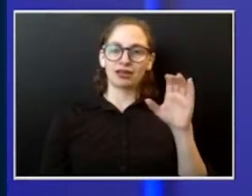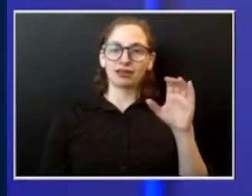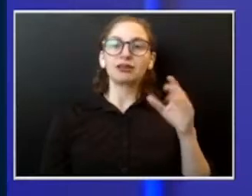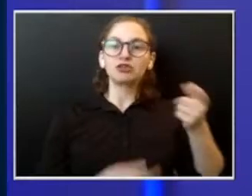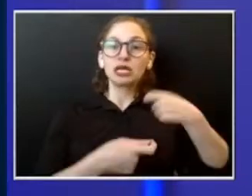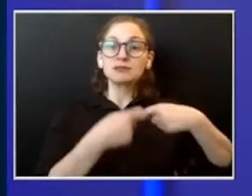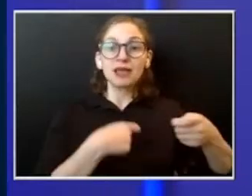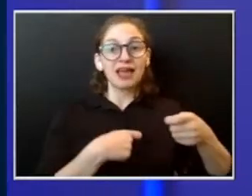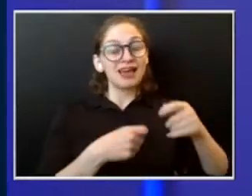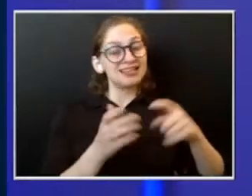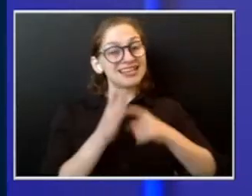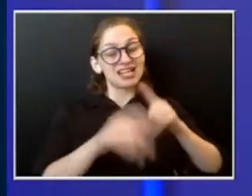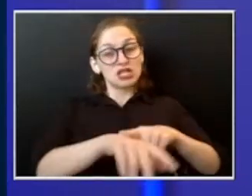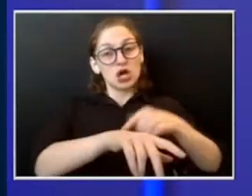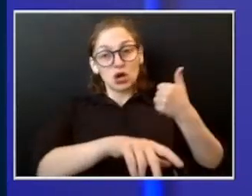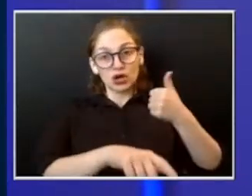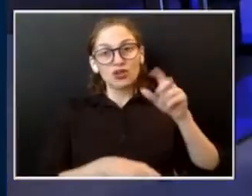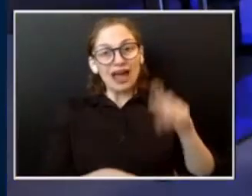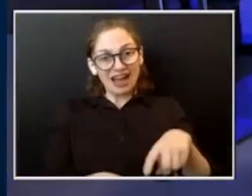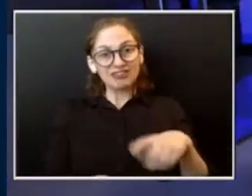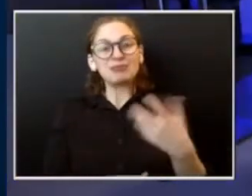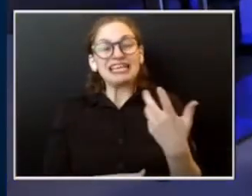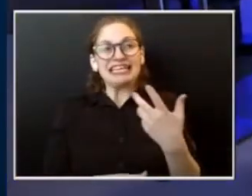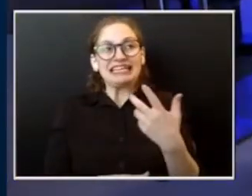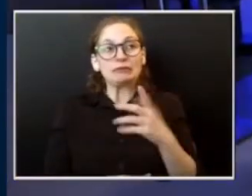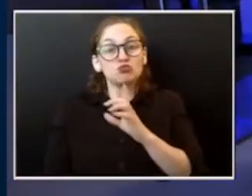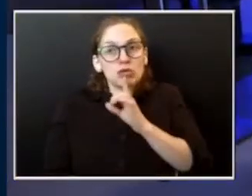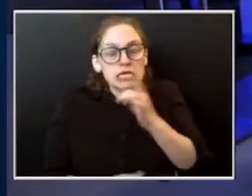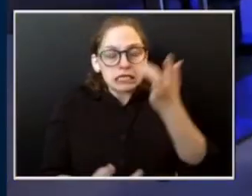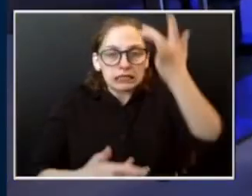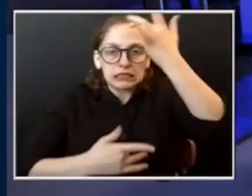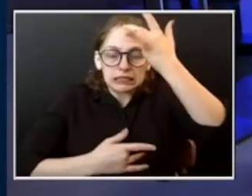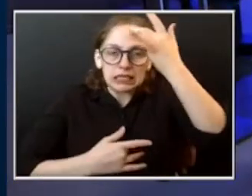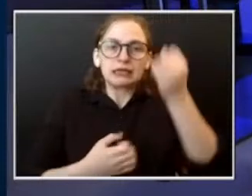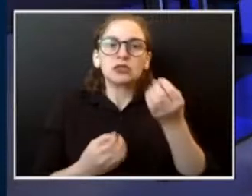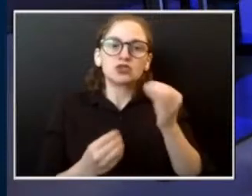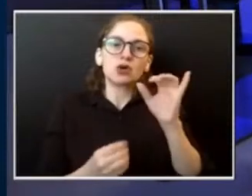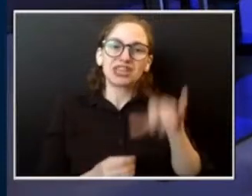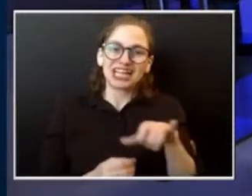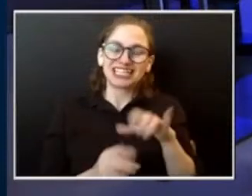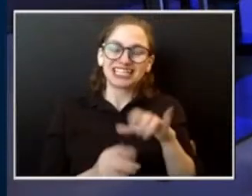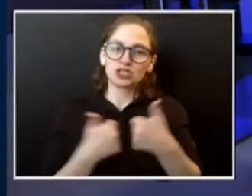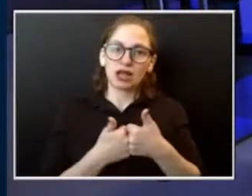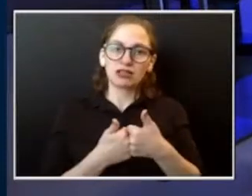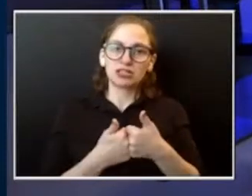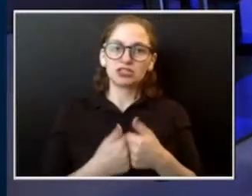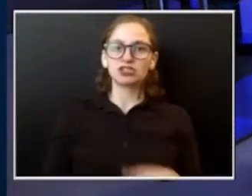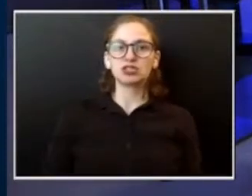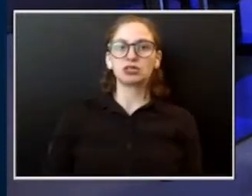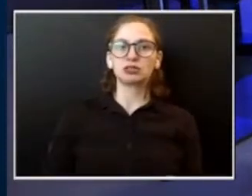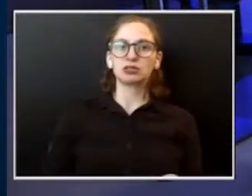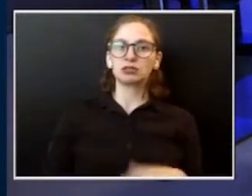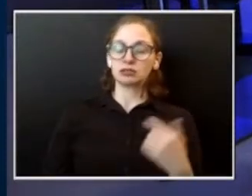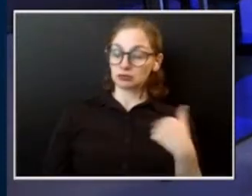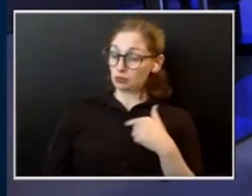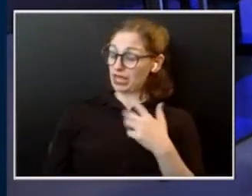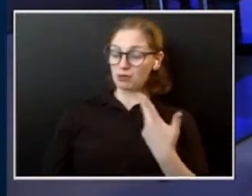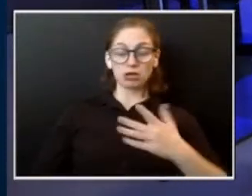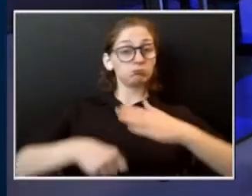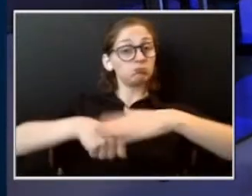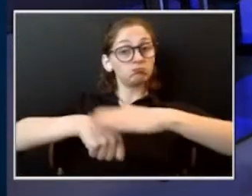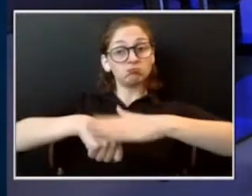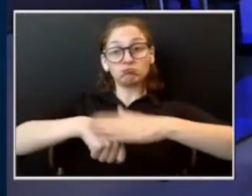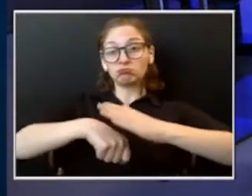people waiting for non-living donors. So, Dr. Coomer, we were among the first raising the alarm back in 2018 when this new allocation